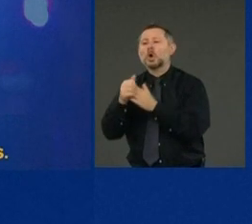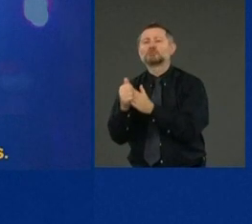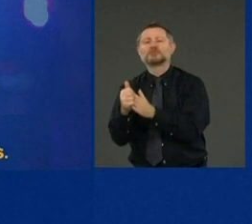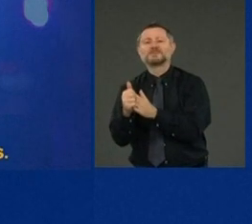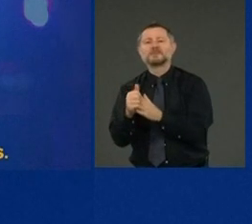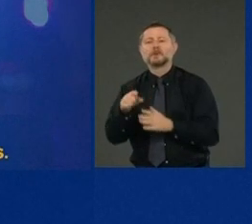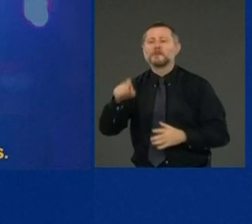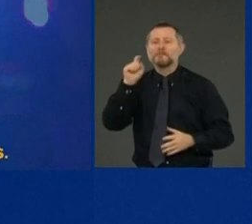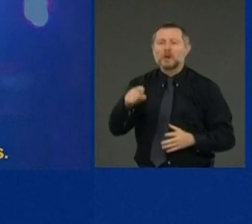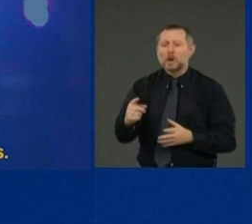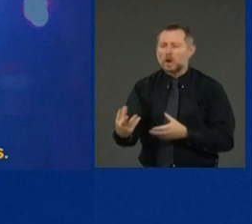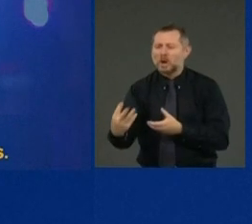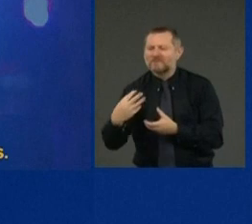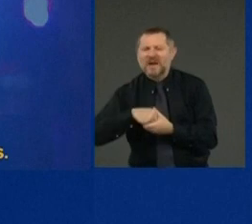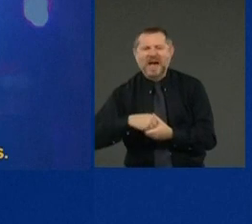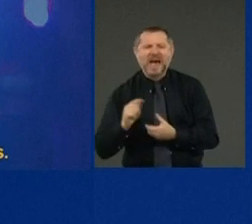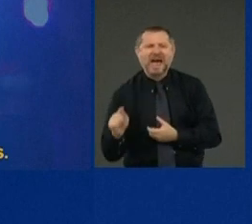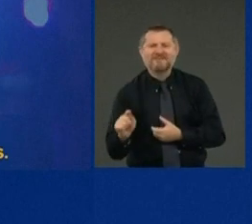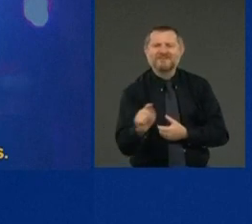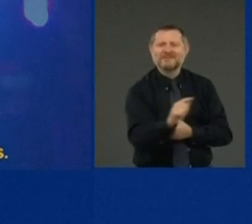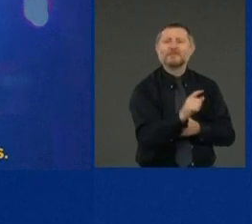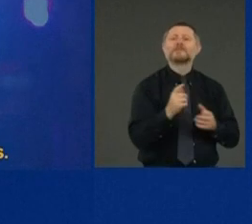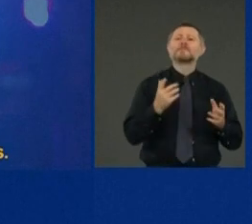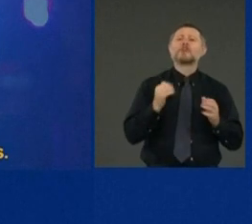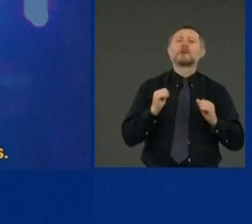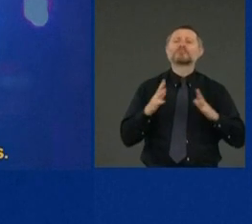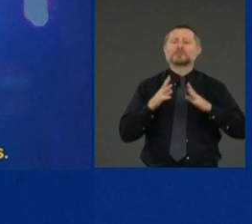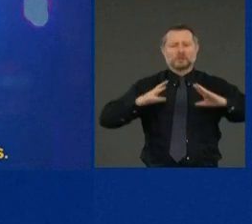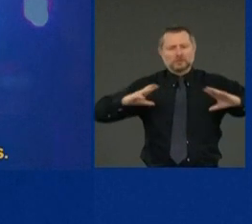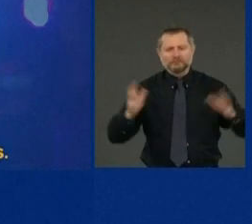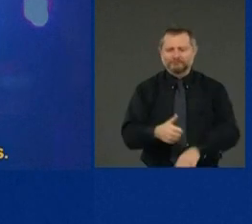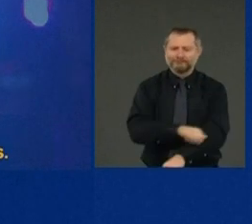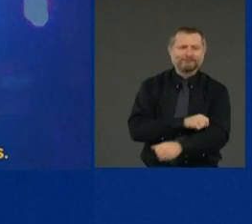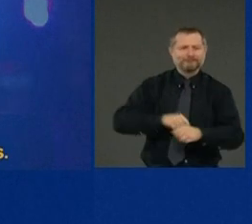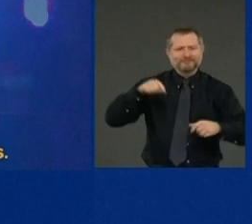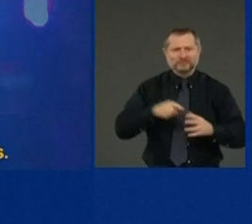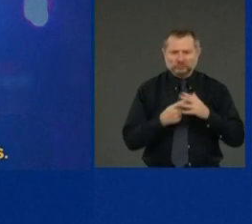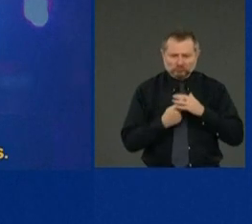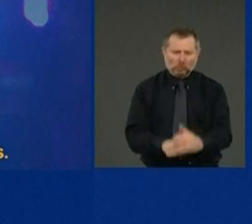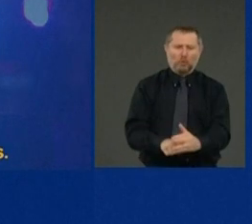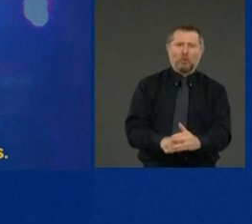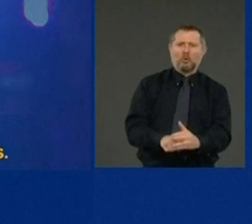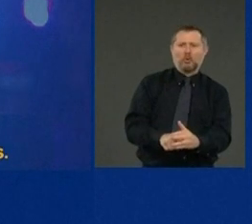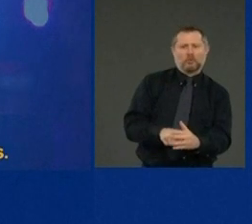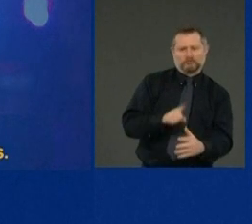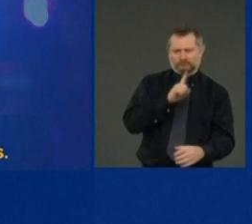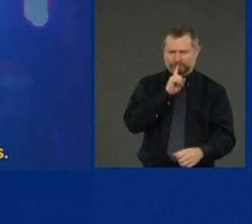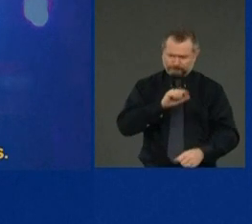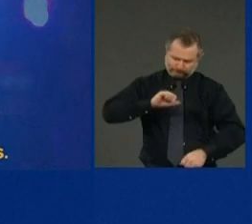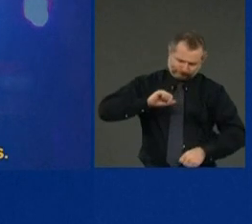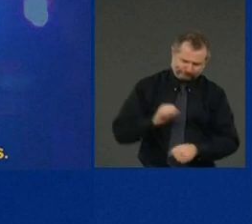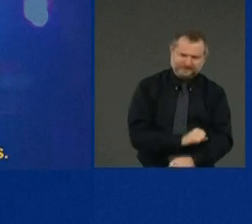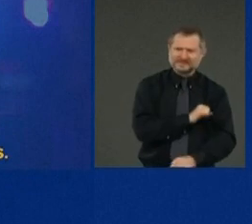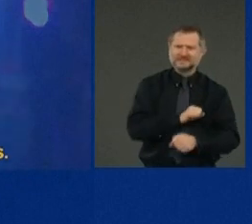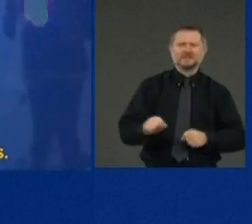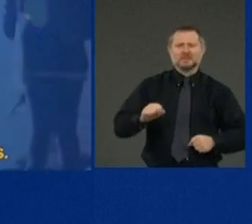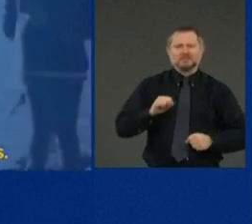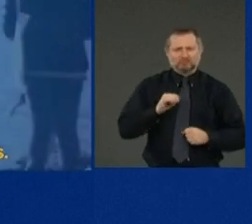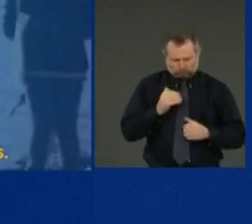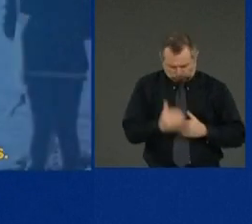up and start this real process and this real discussion.